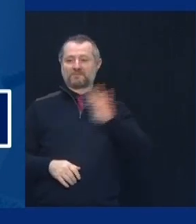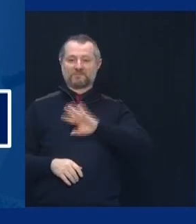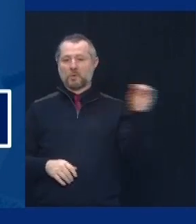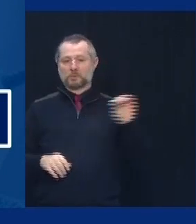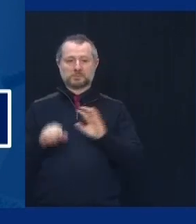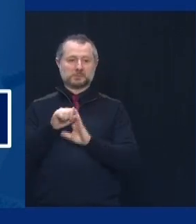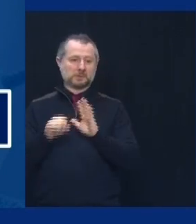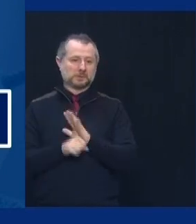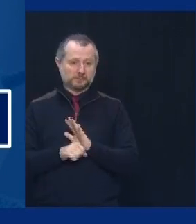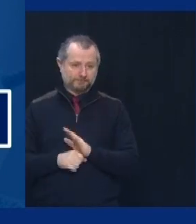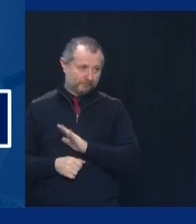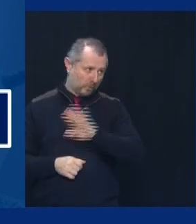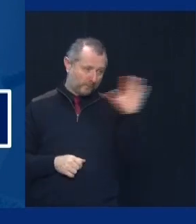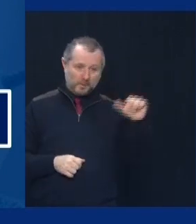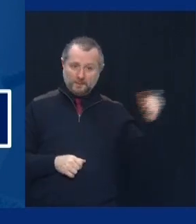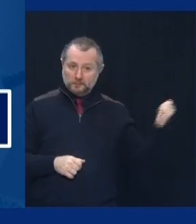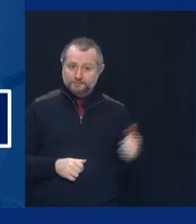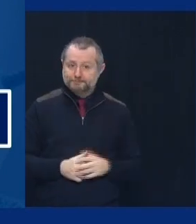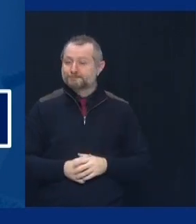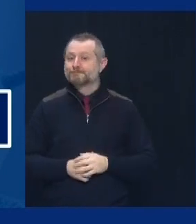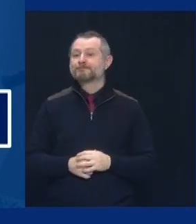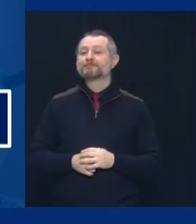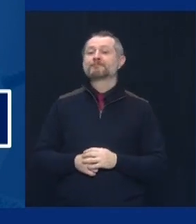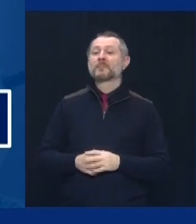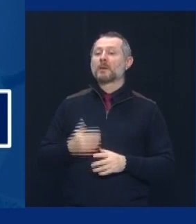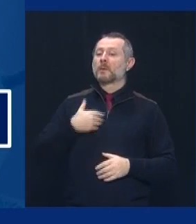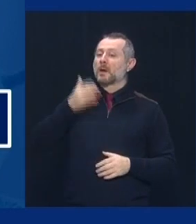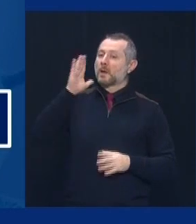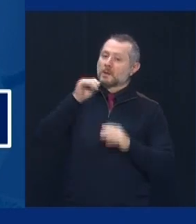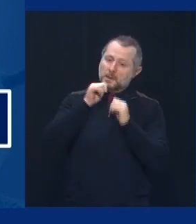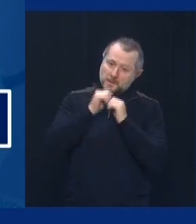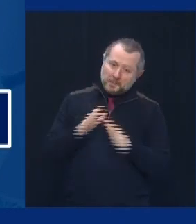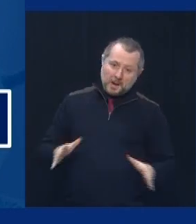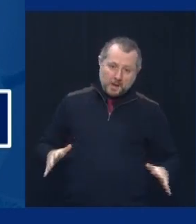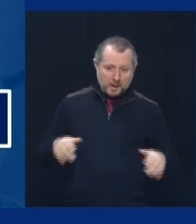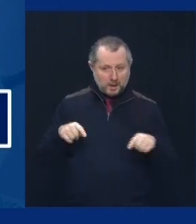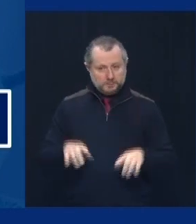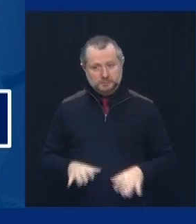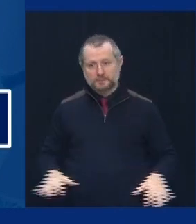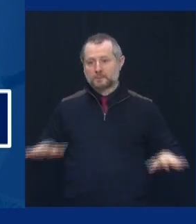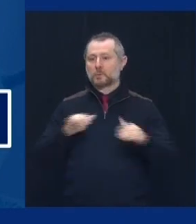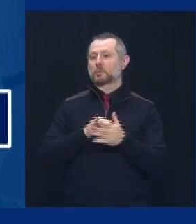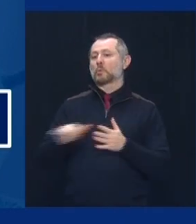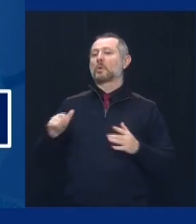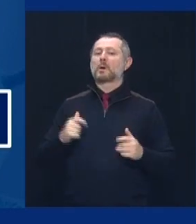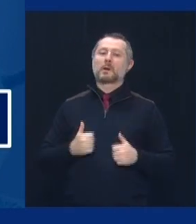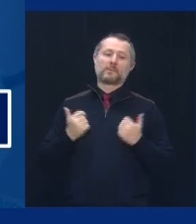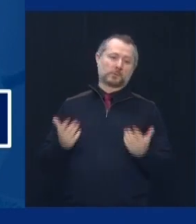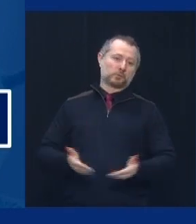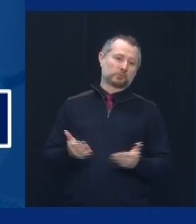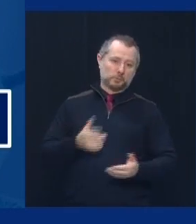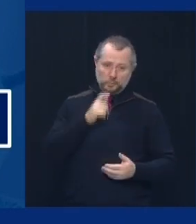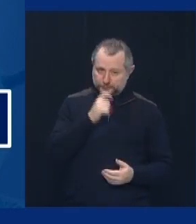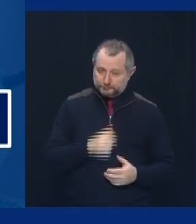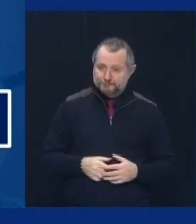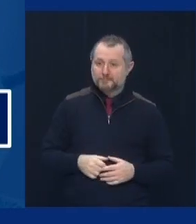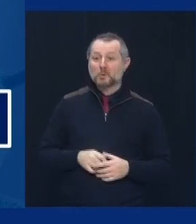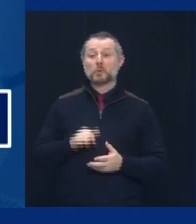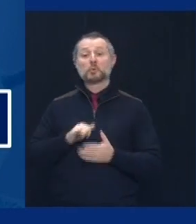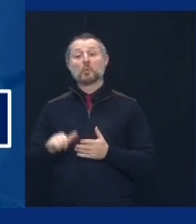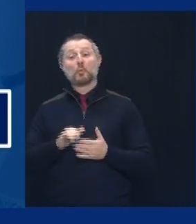is lower than 40 states. So God bless the people of New York, because this state, with